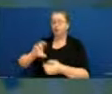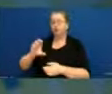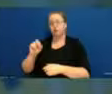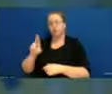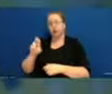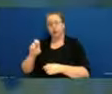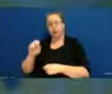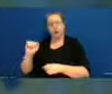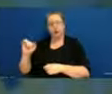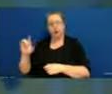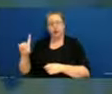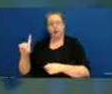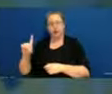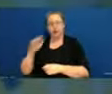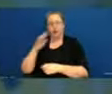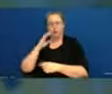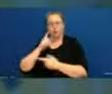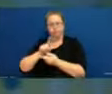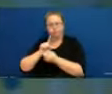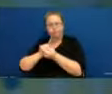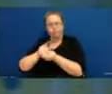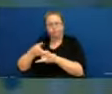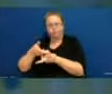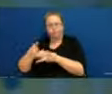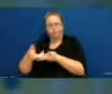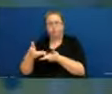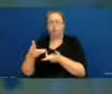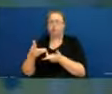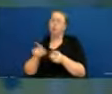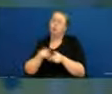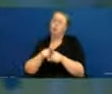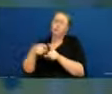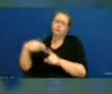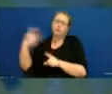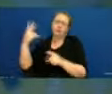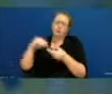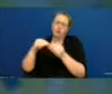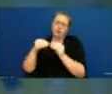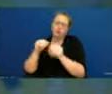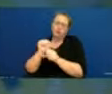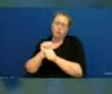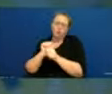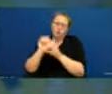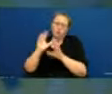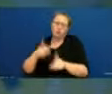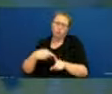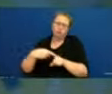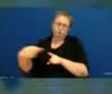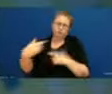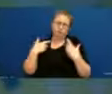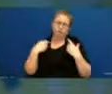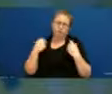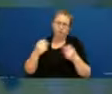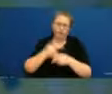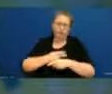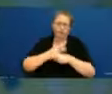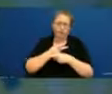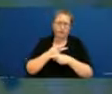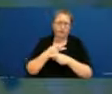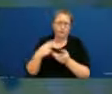or care aides, and that's not surprising given that's the highest proportion of workers in our that are in healthcare